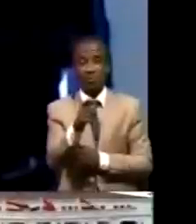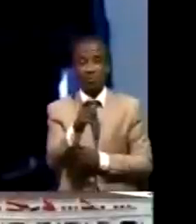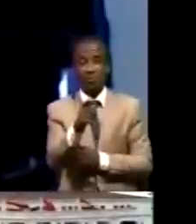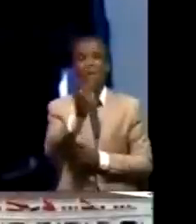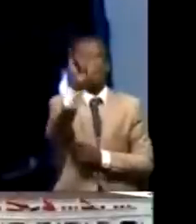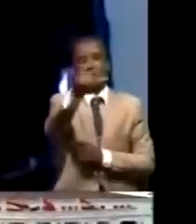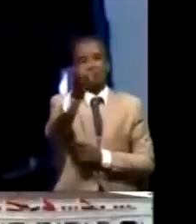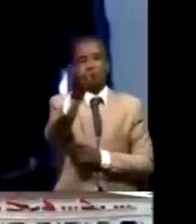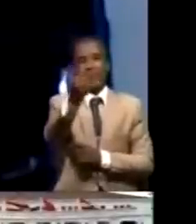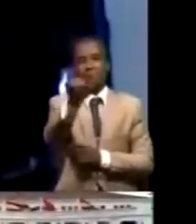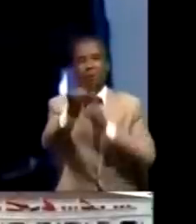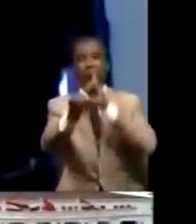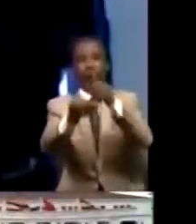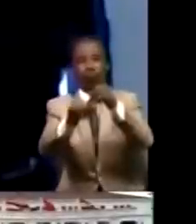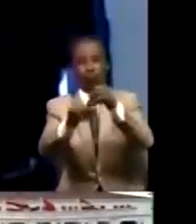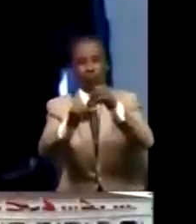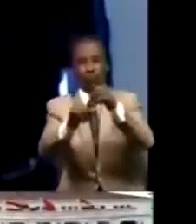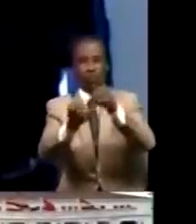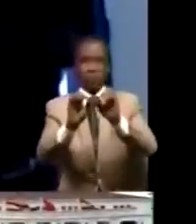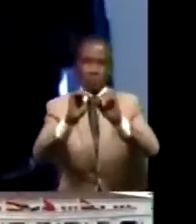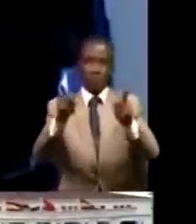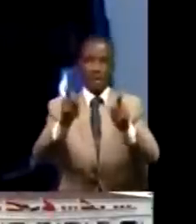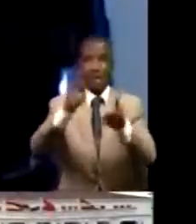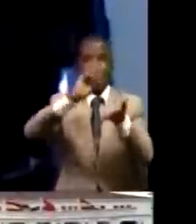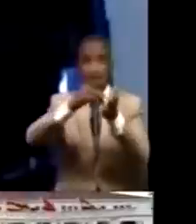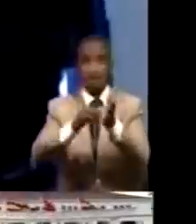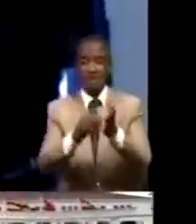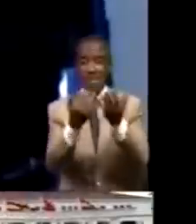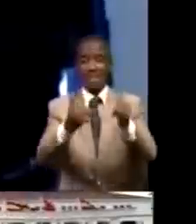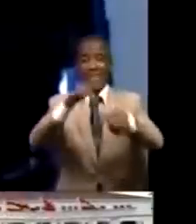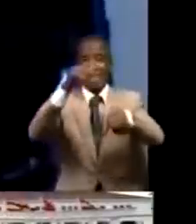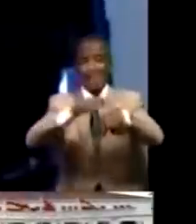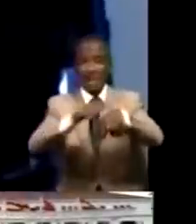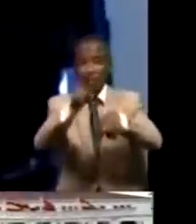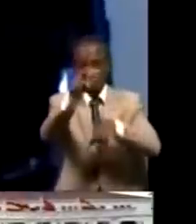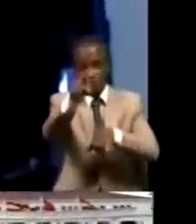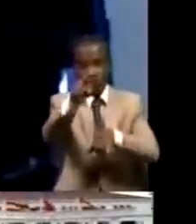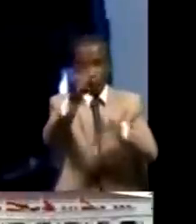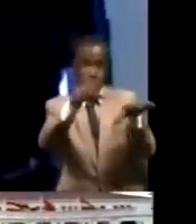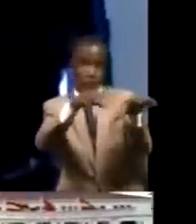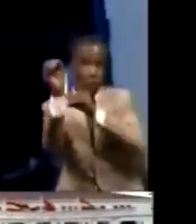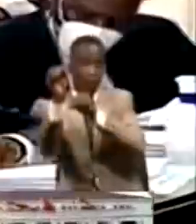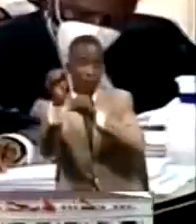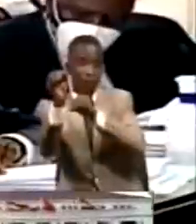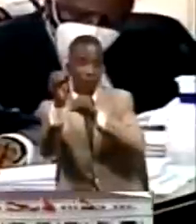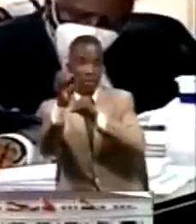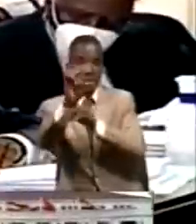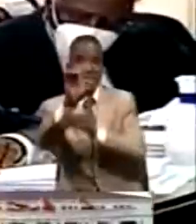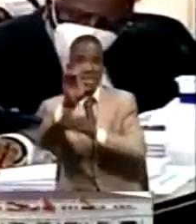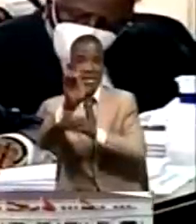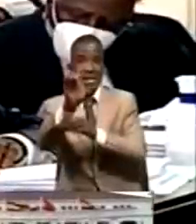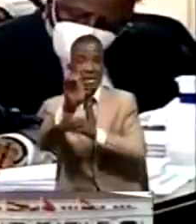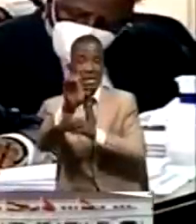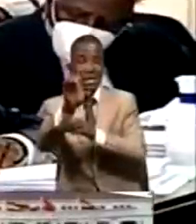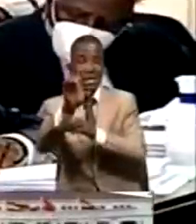That is correct. Good. So it means that at the time that you were leaving to